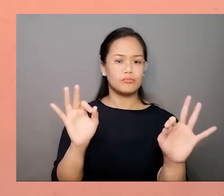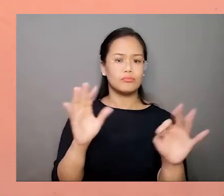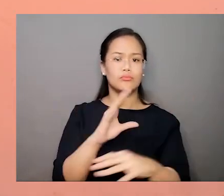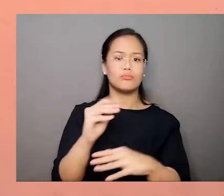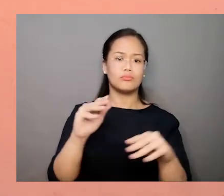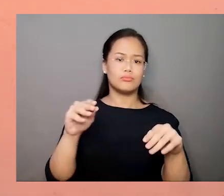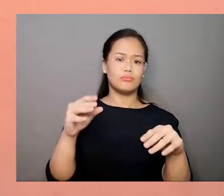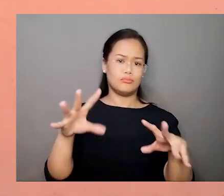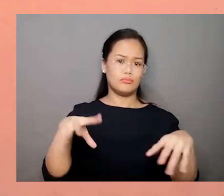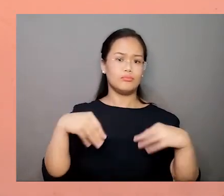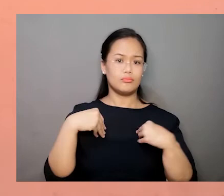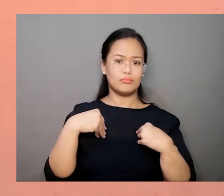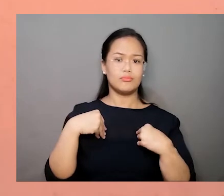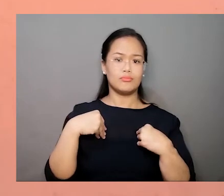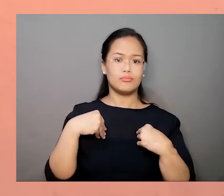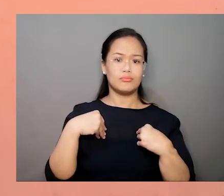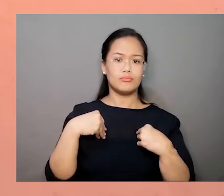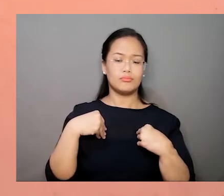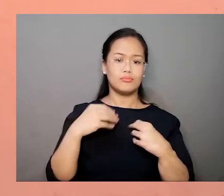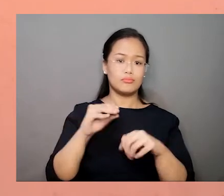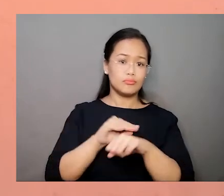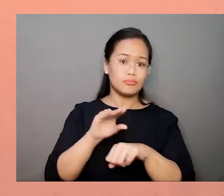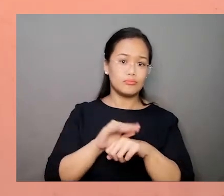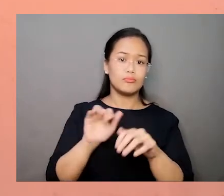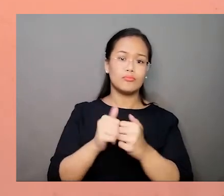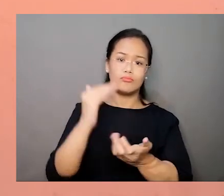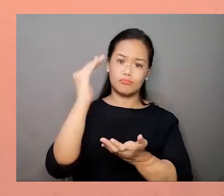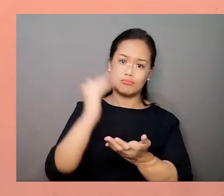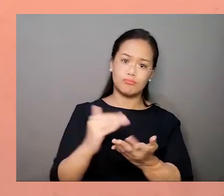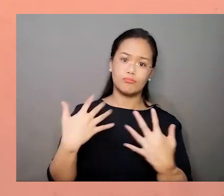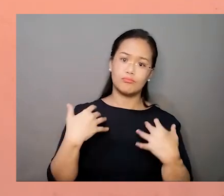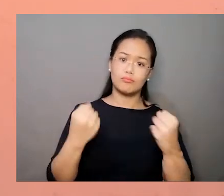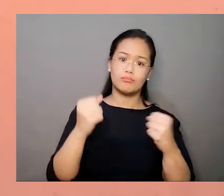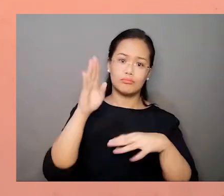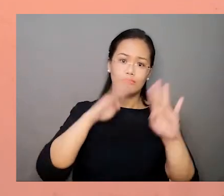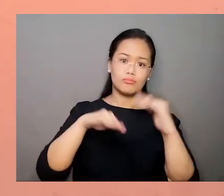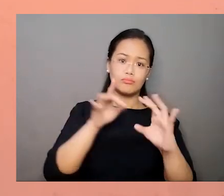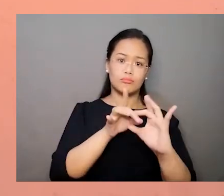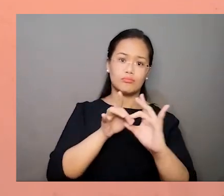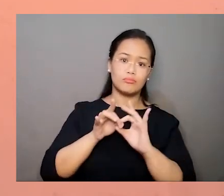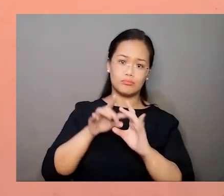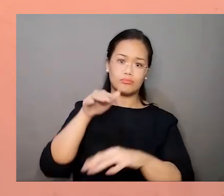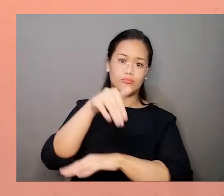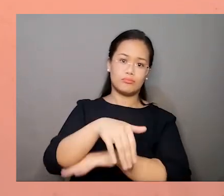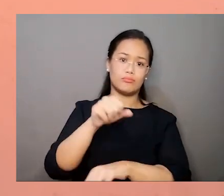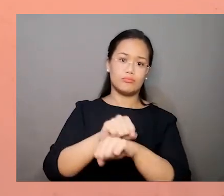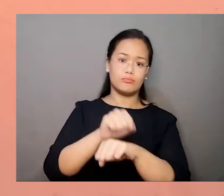to reduce or avoid health problems associated with their night work.